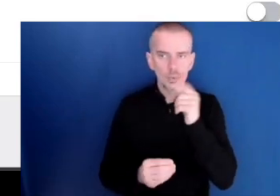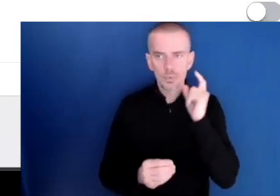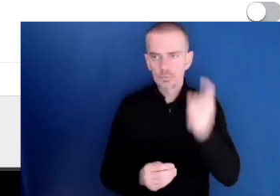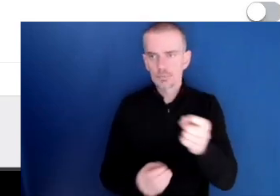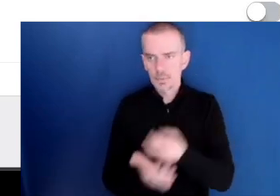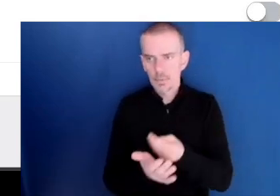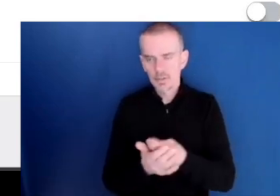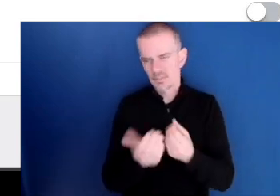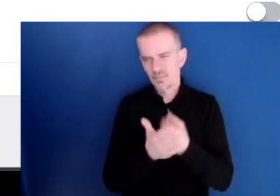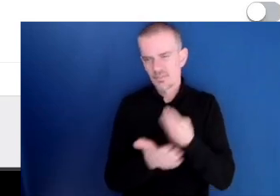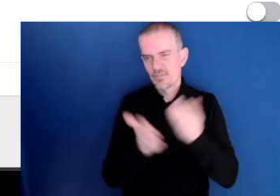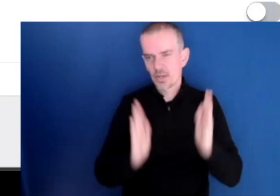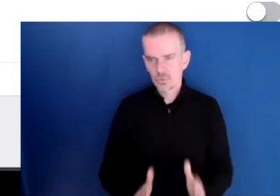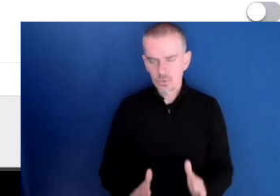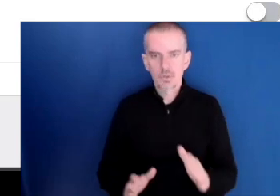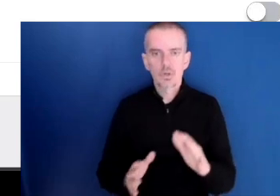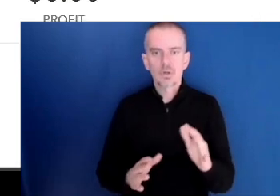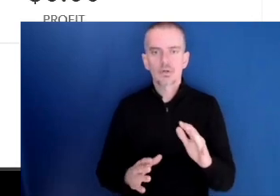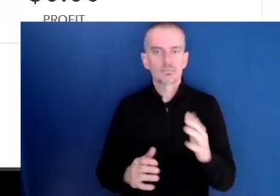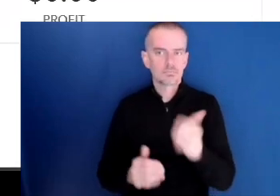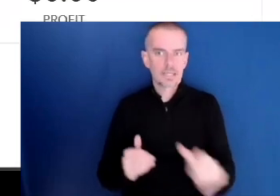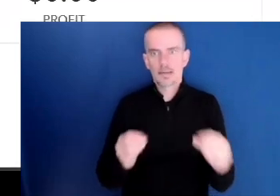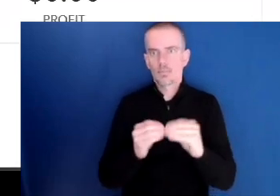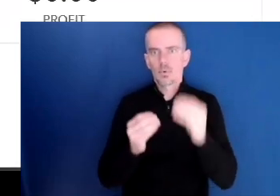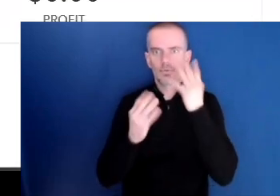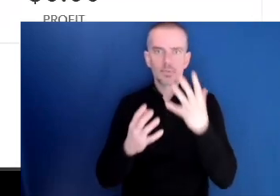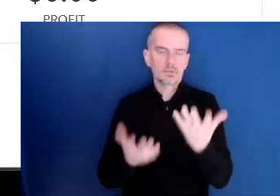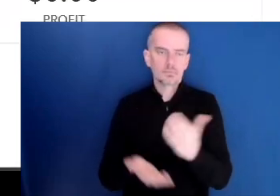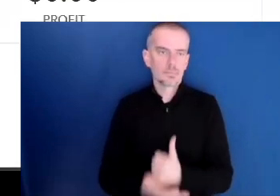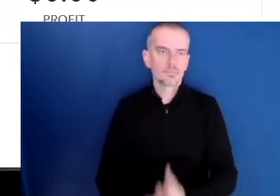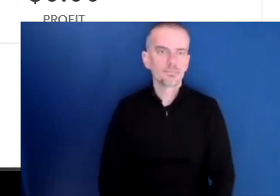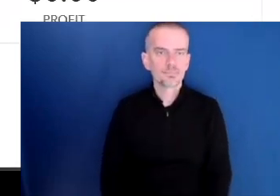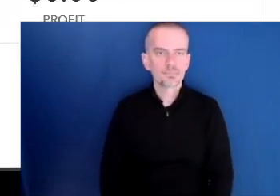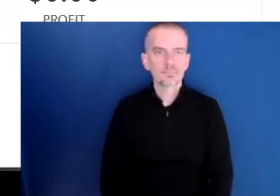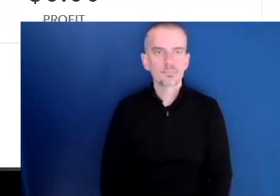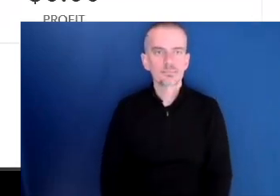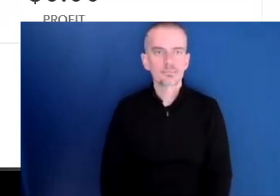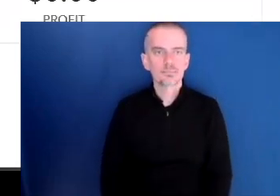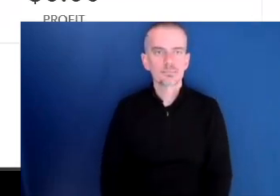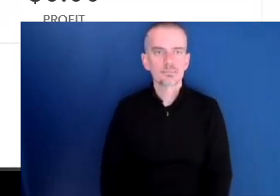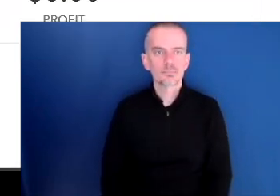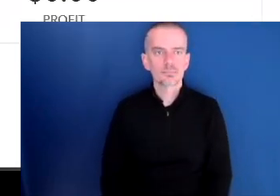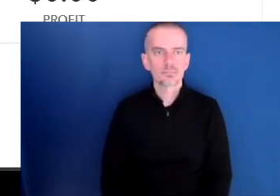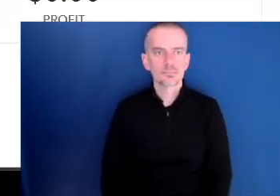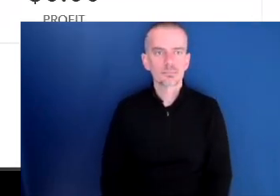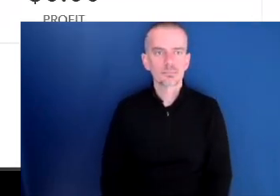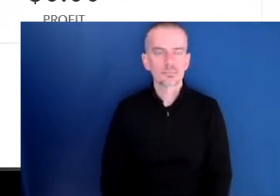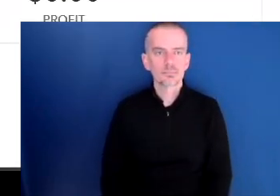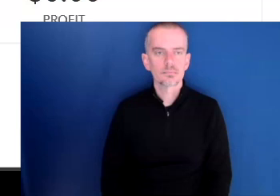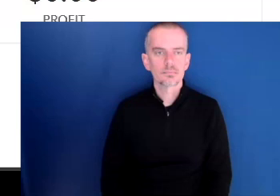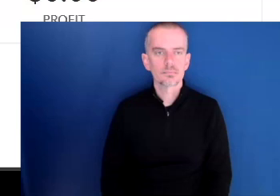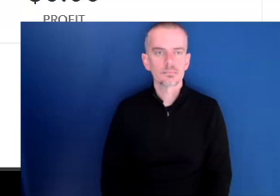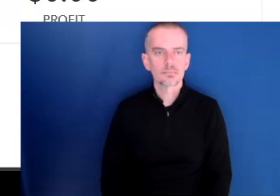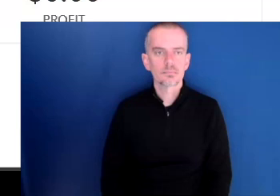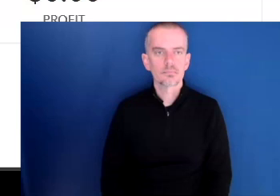any additional information you want to add there can be very helpful to you. And we can see that it's in progress. We can change the status